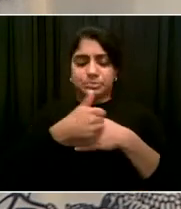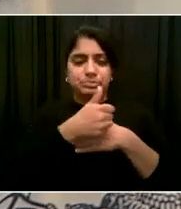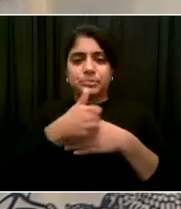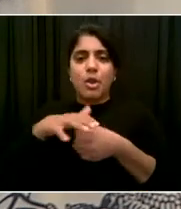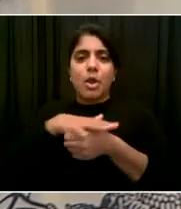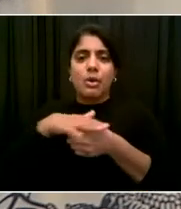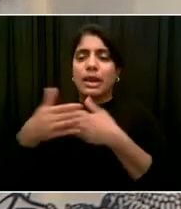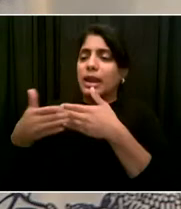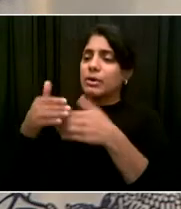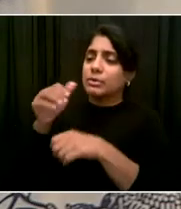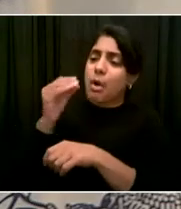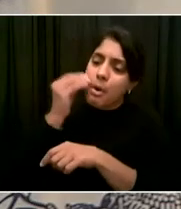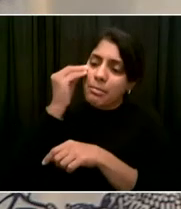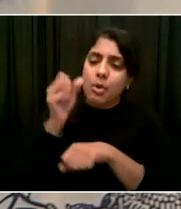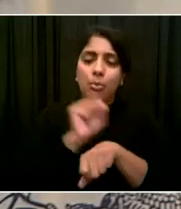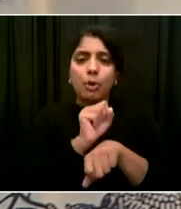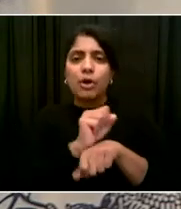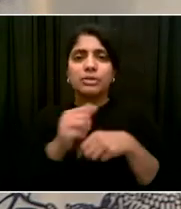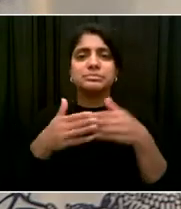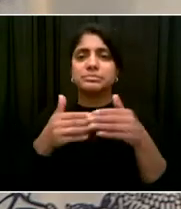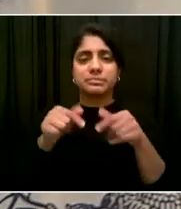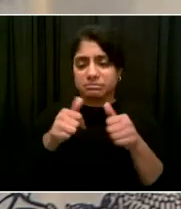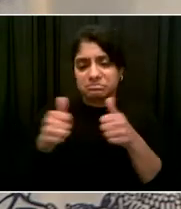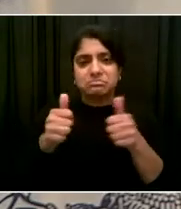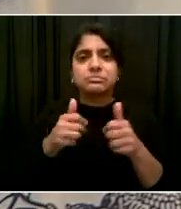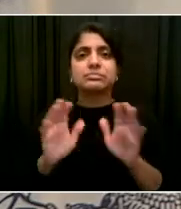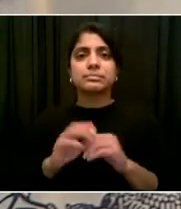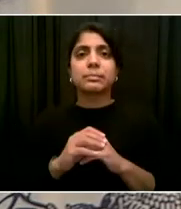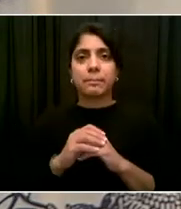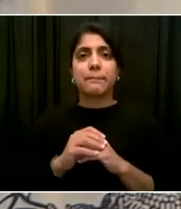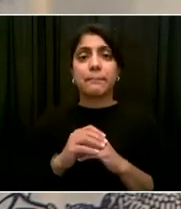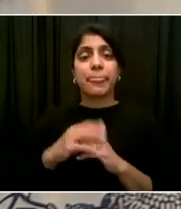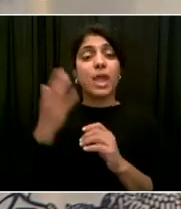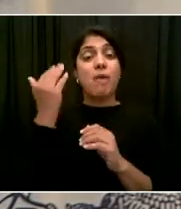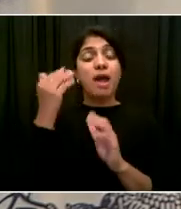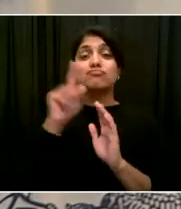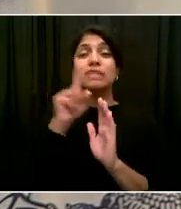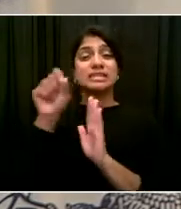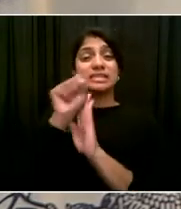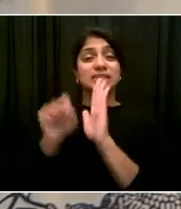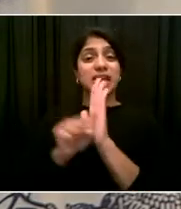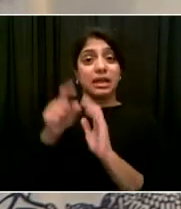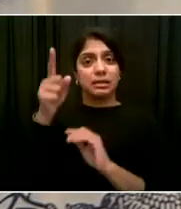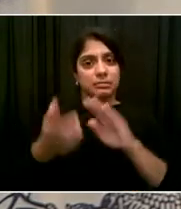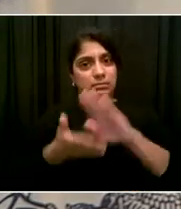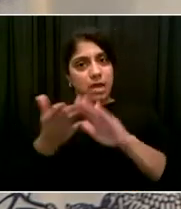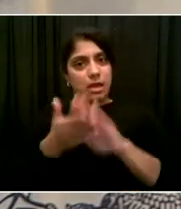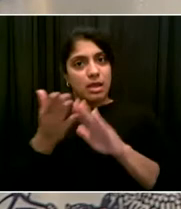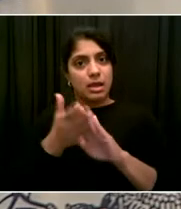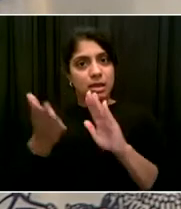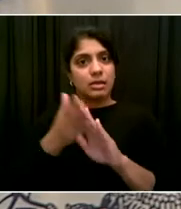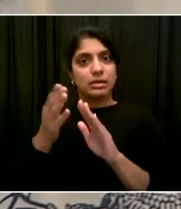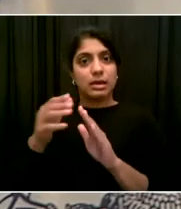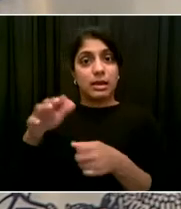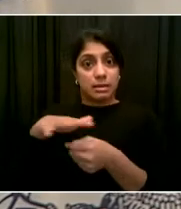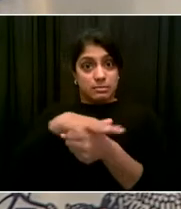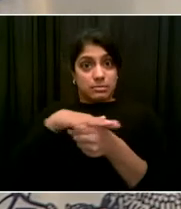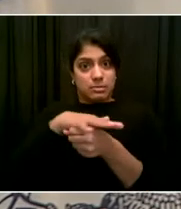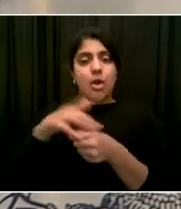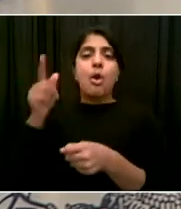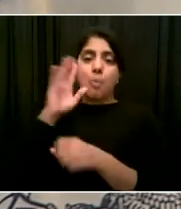remember the state had a lot of mega sites. We found people were not using those enough. We went to a different approach, really grassroots and